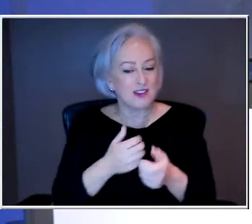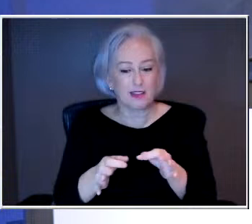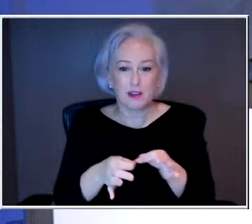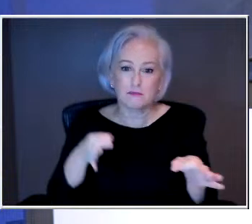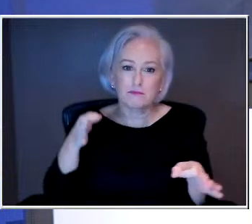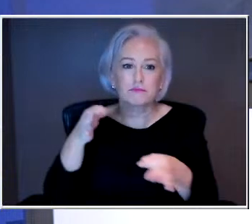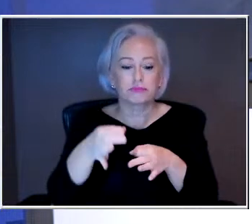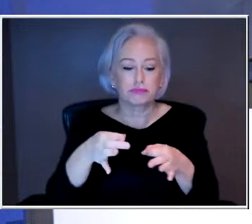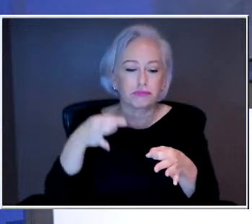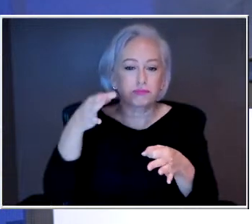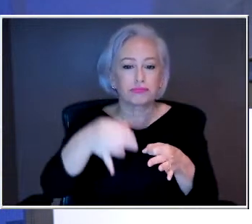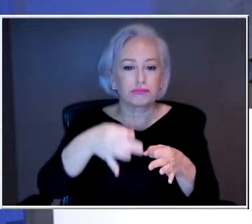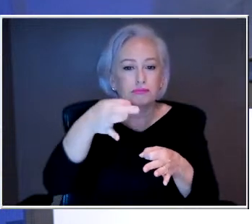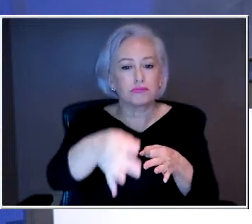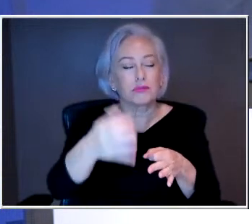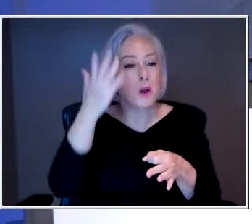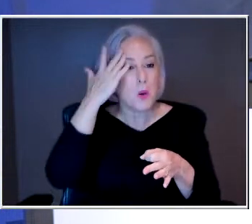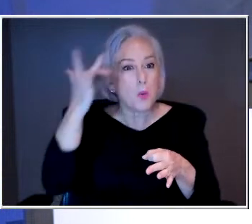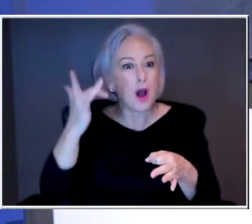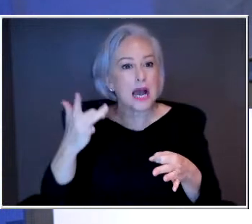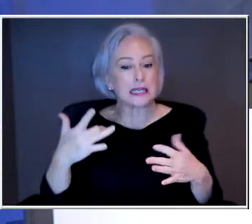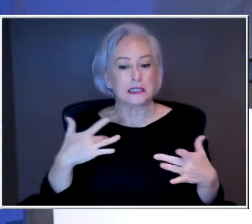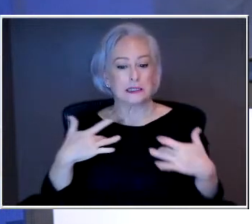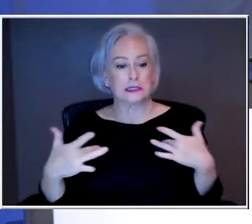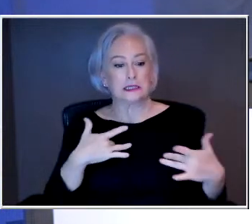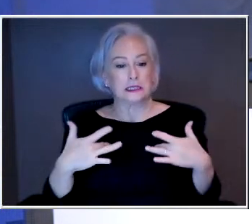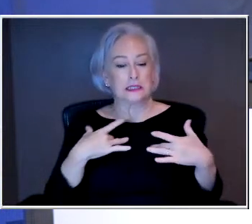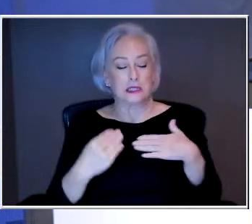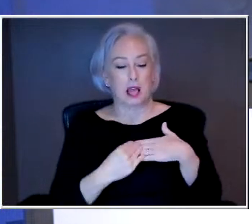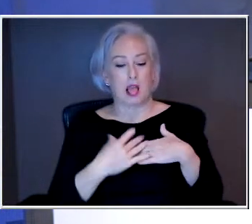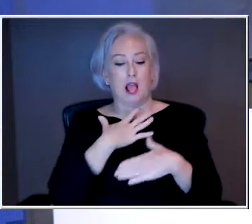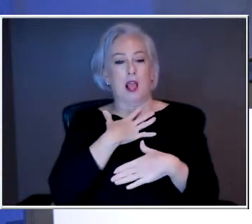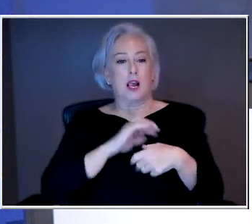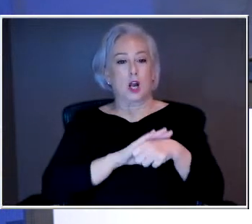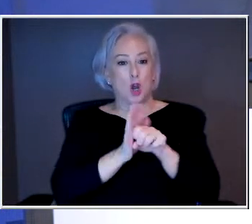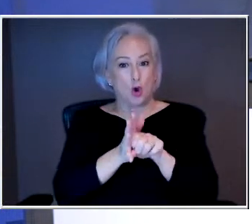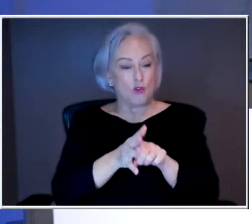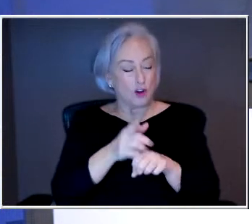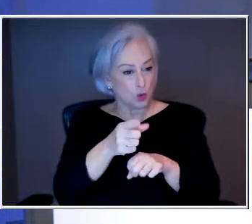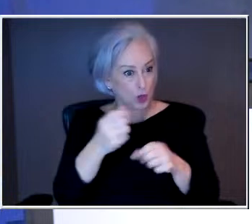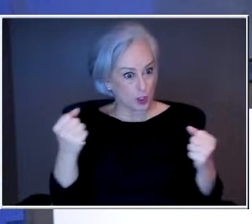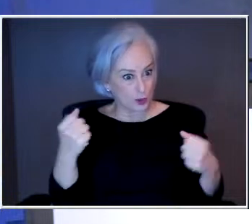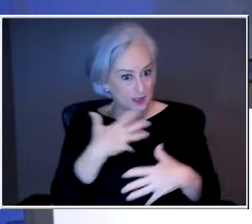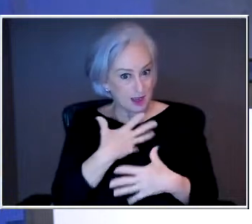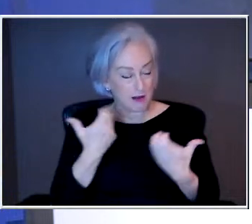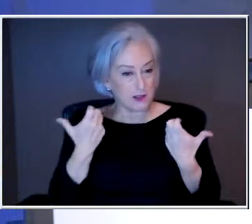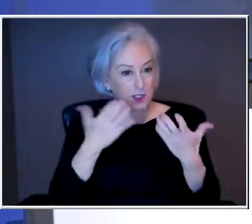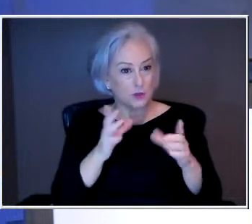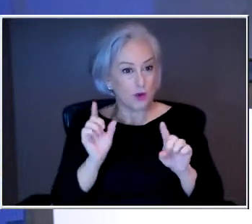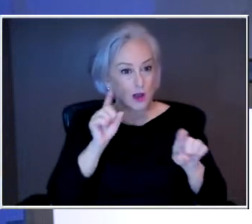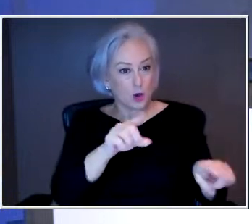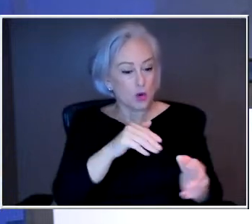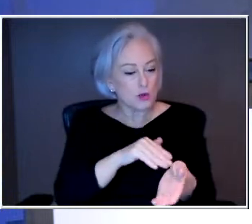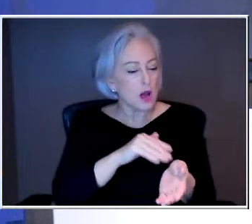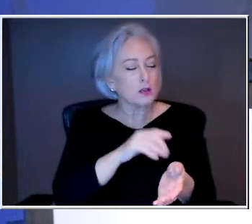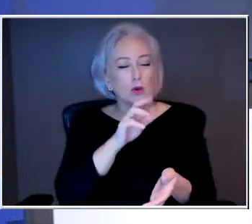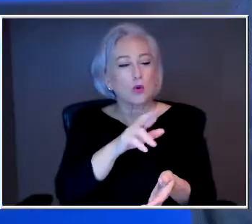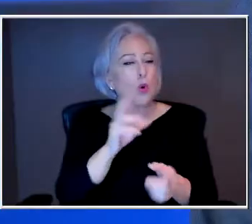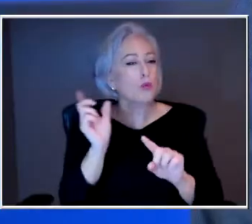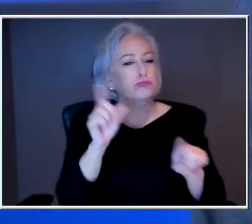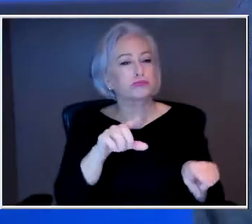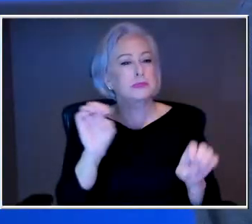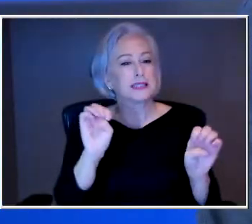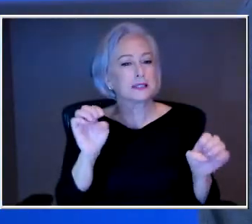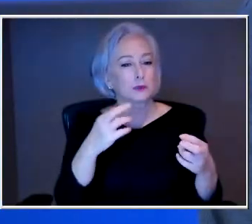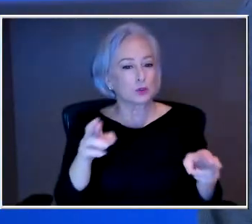worried that we would catch COVID. Were you reluctant to go into a doctor, or did you head straight to the ER urgent care? Once I started